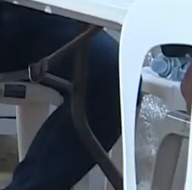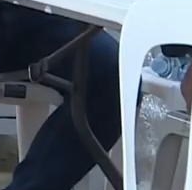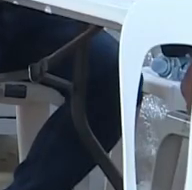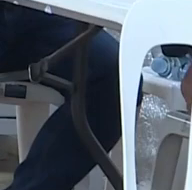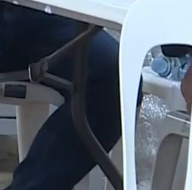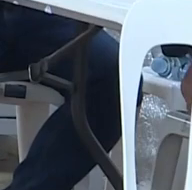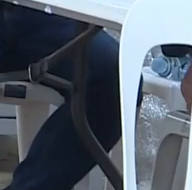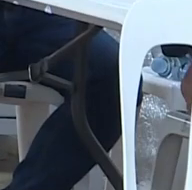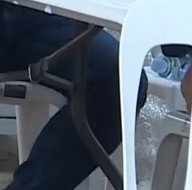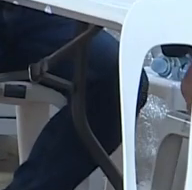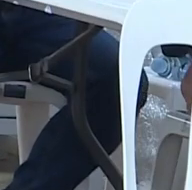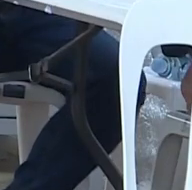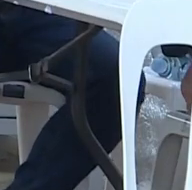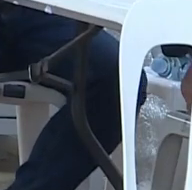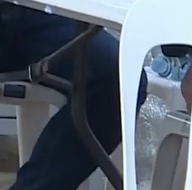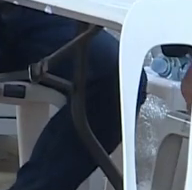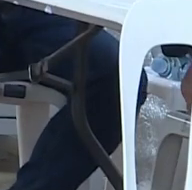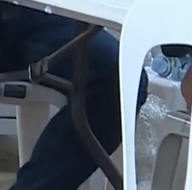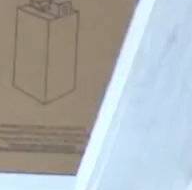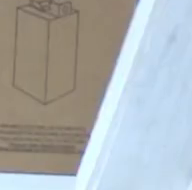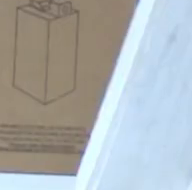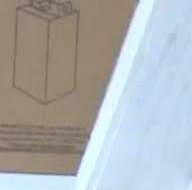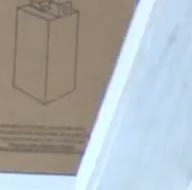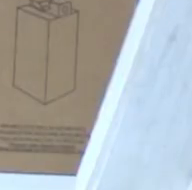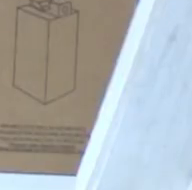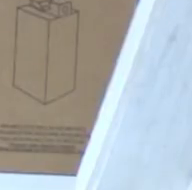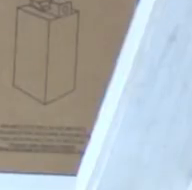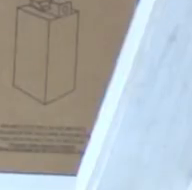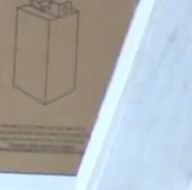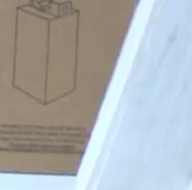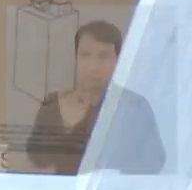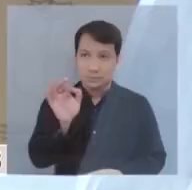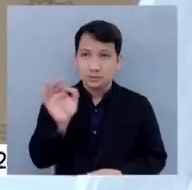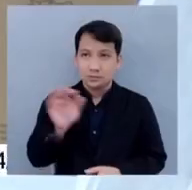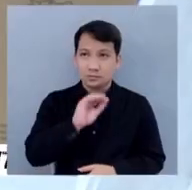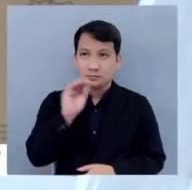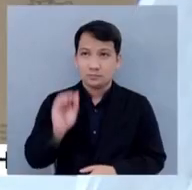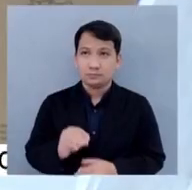Latest data show more than 90% of the government's target population have